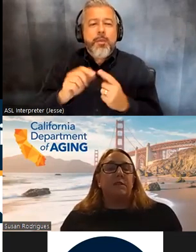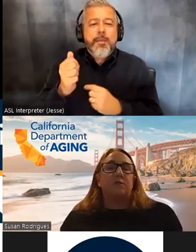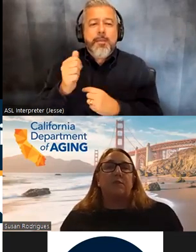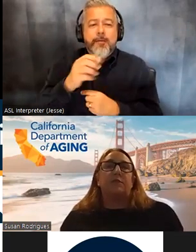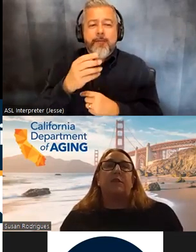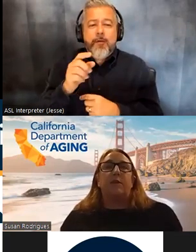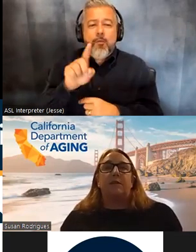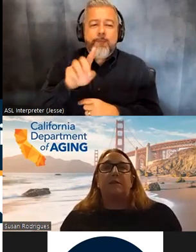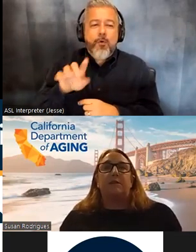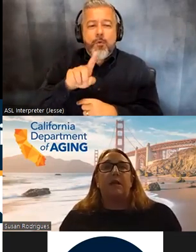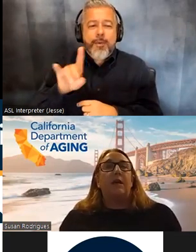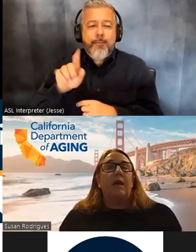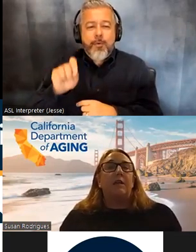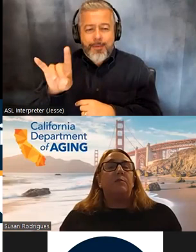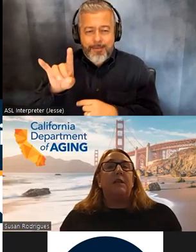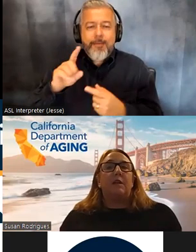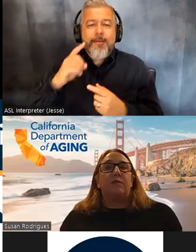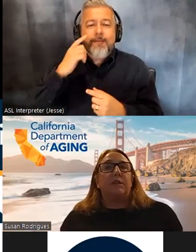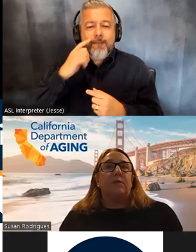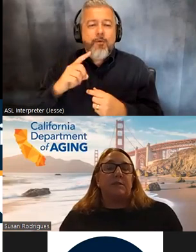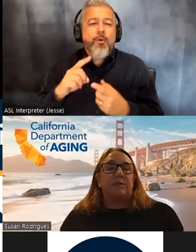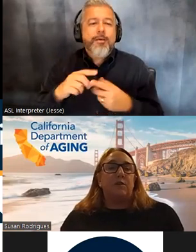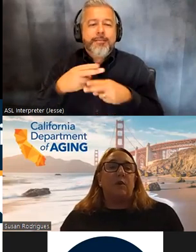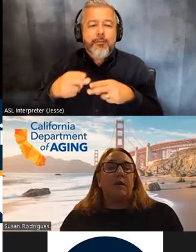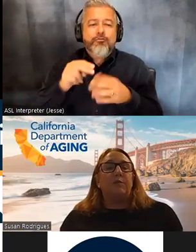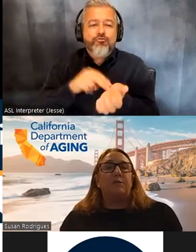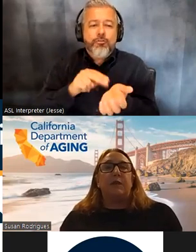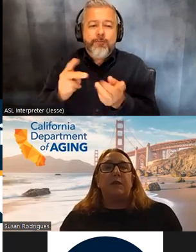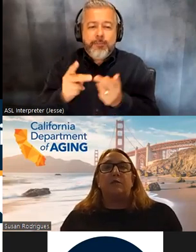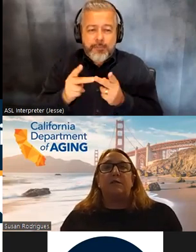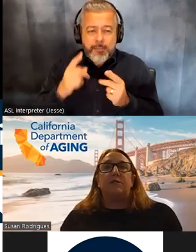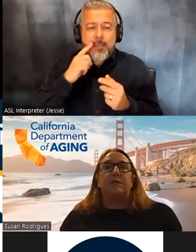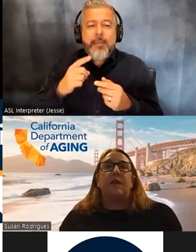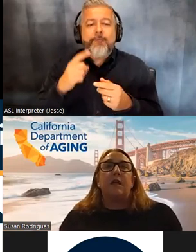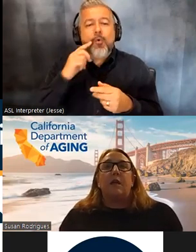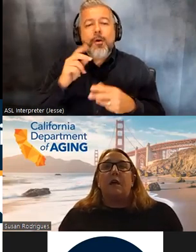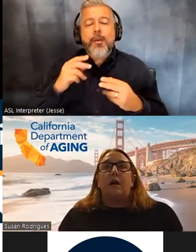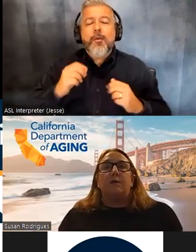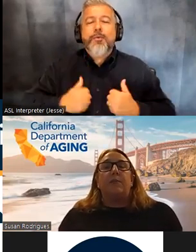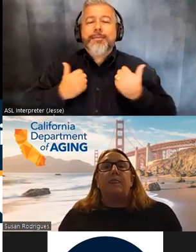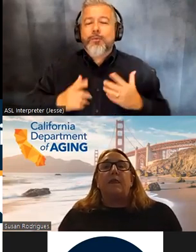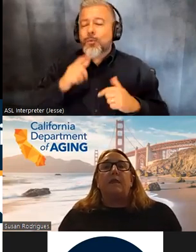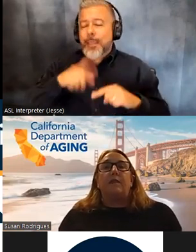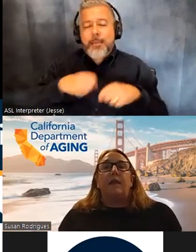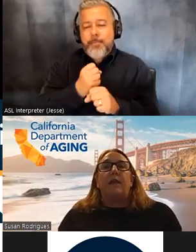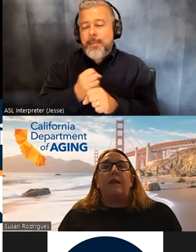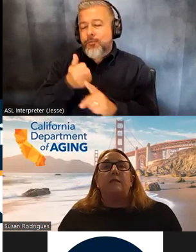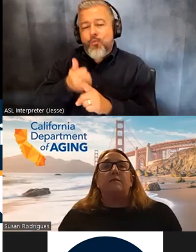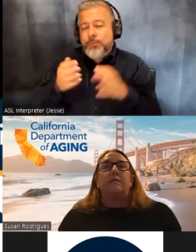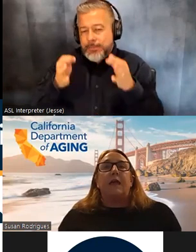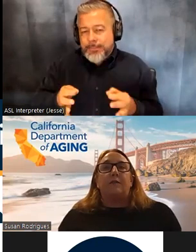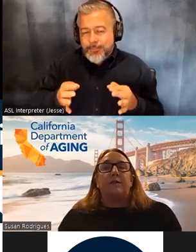for skilled nursing facility residents and intermediate care facility residents who are unable to make their own decisions, that